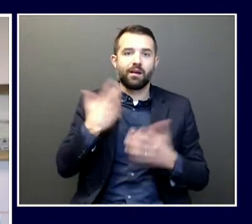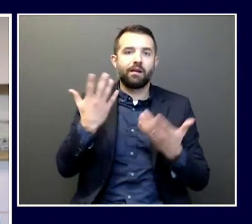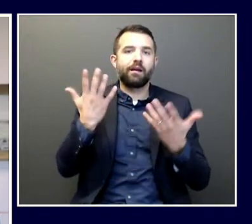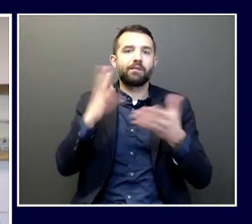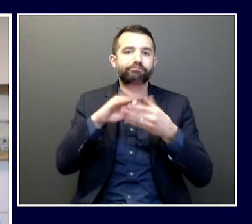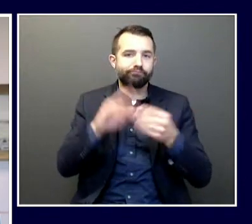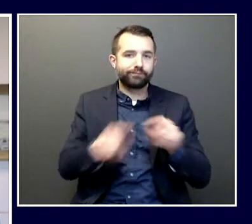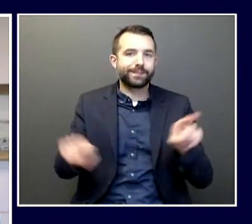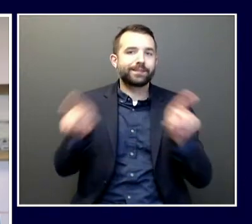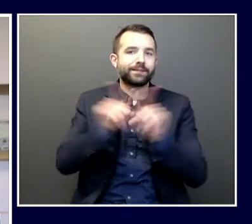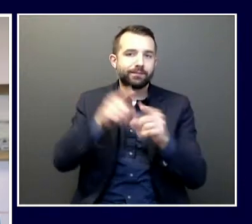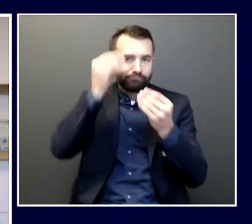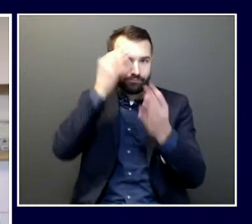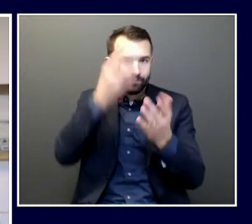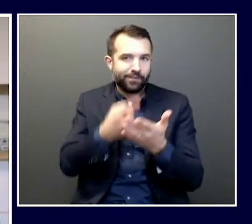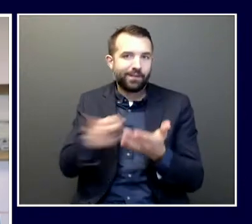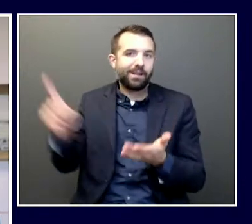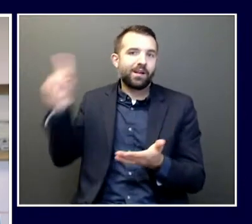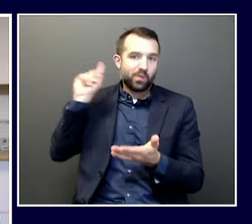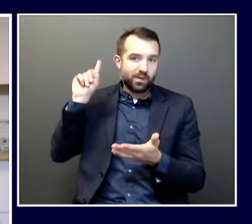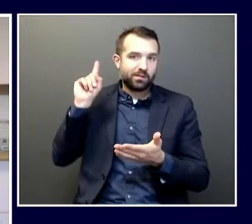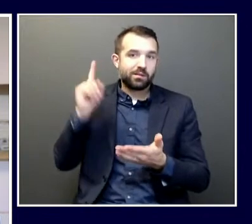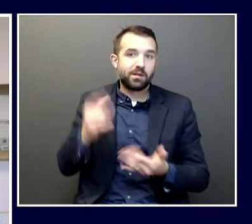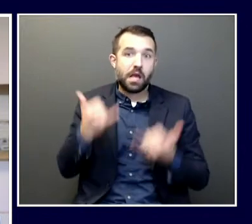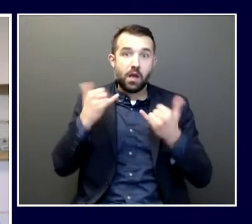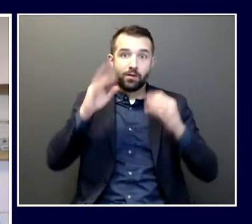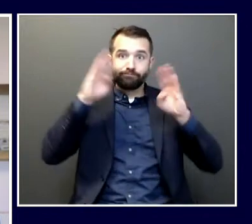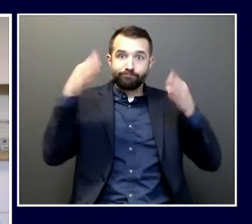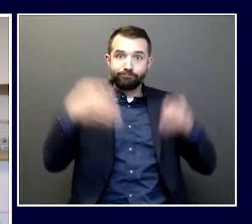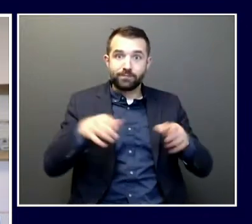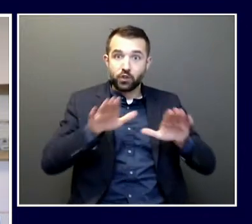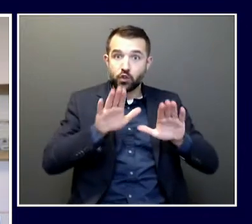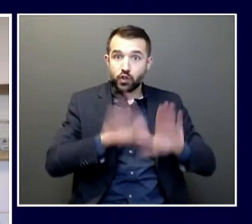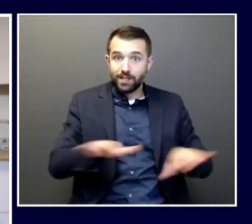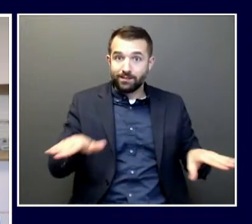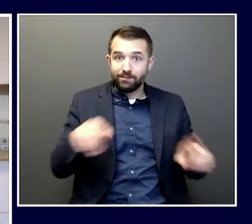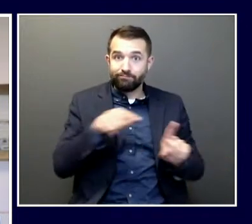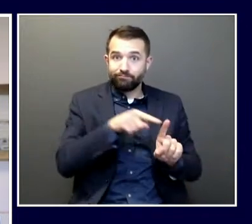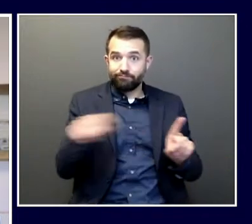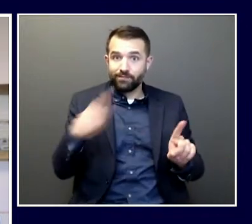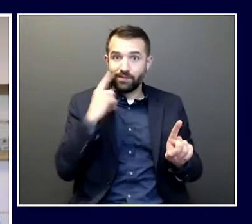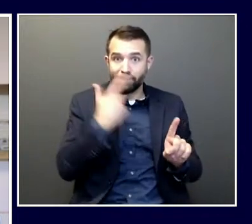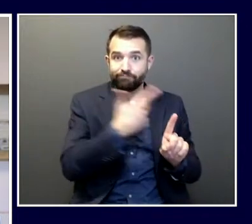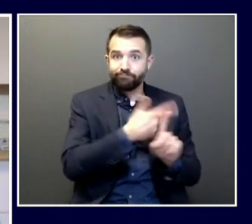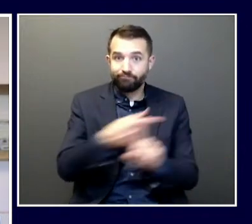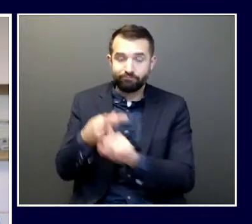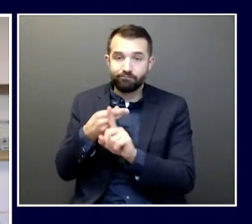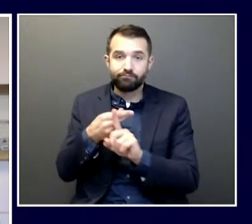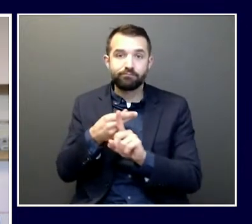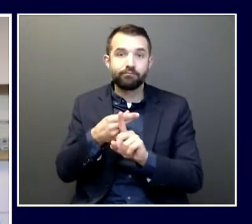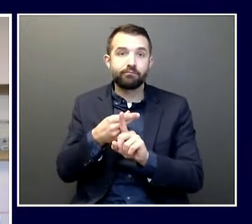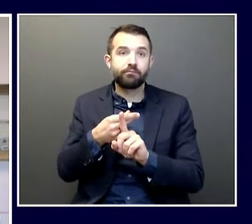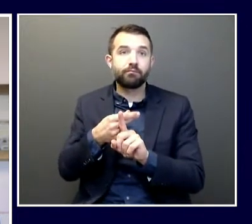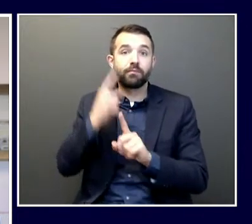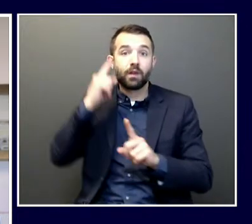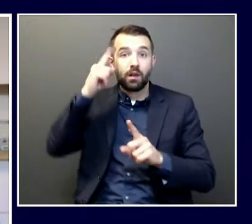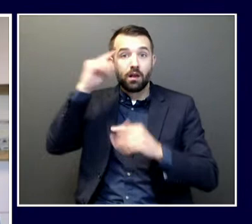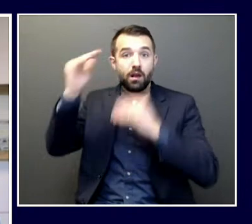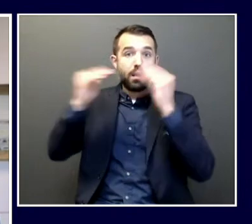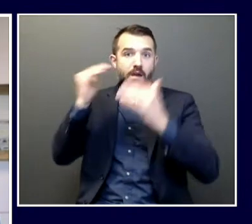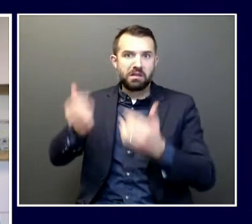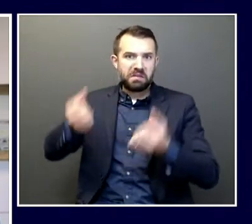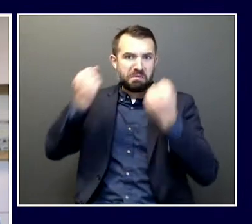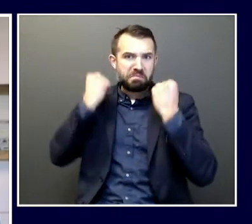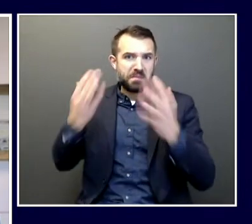going into pediatric vaccination with the wind at our backs. But all that being said, one